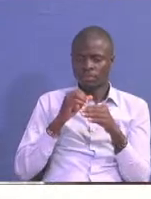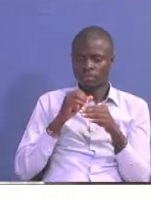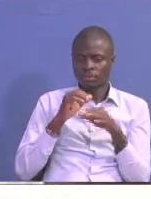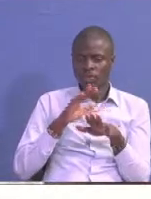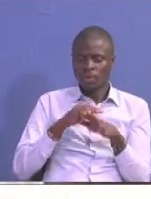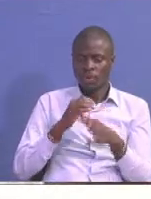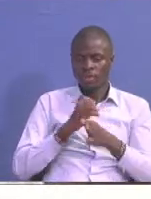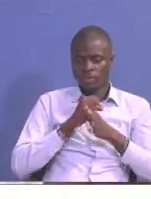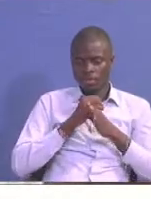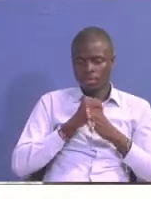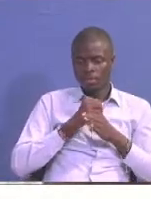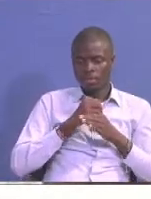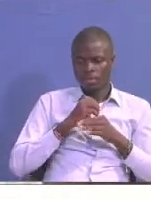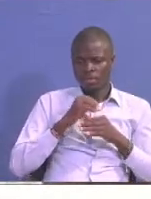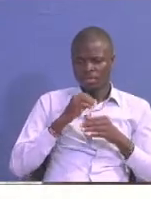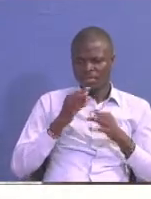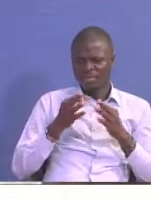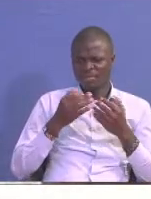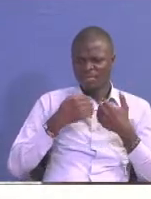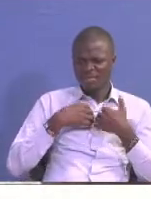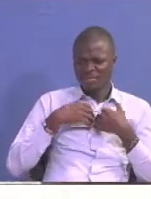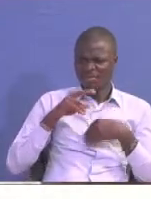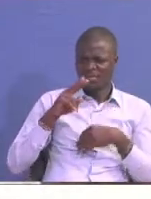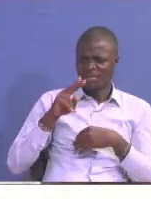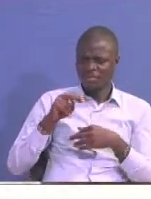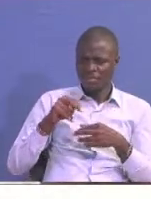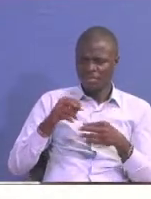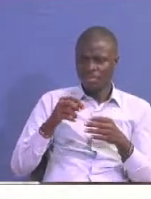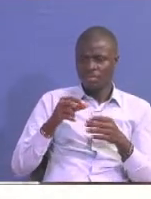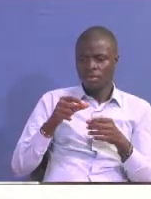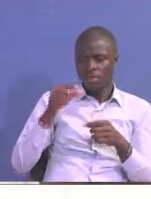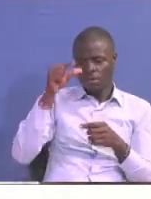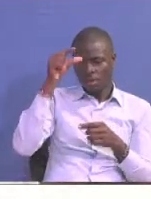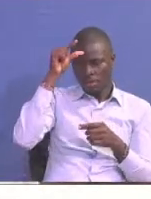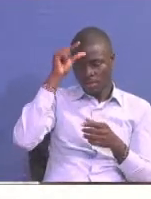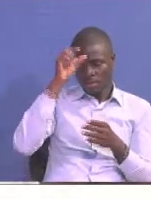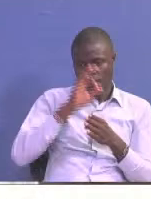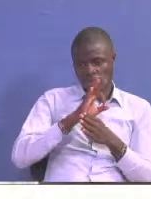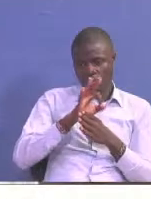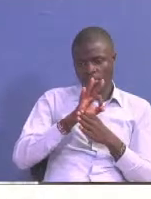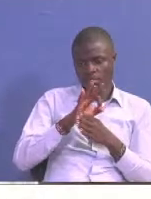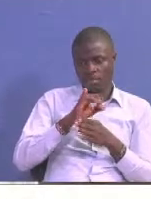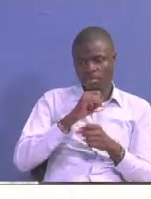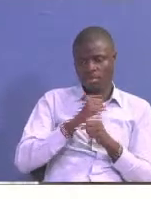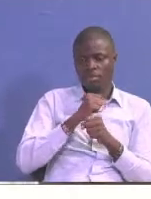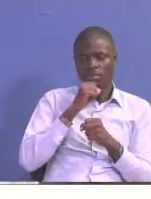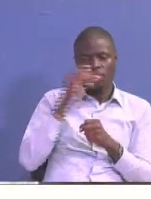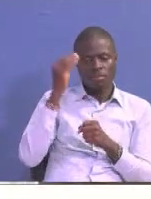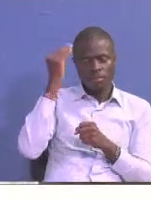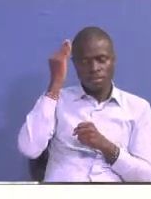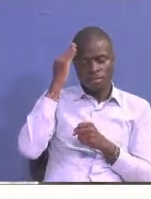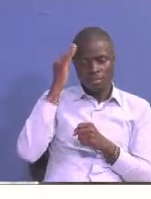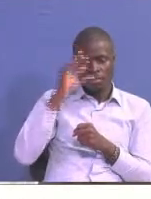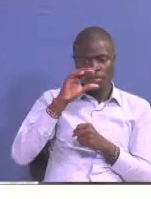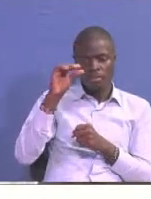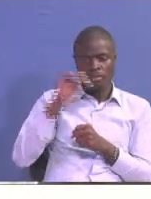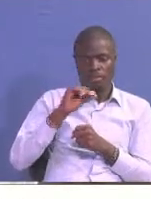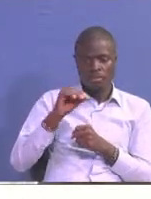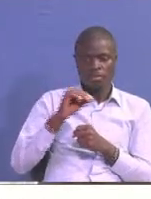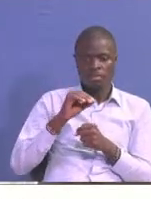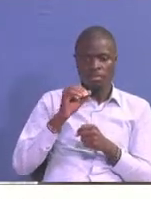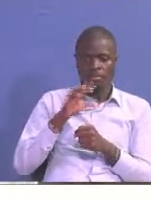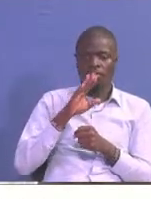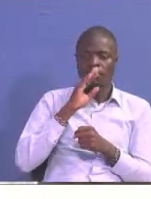Instead of us having a location for research from the government, I don't know the percentage, but if it is there, it must be less